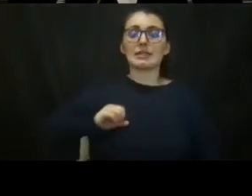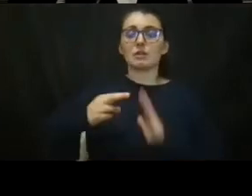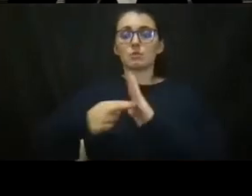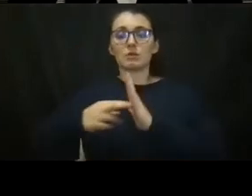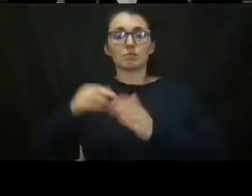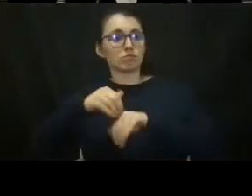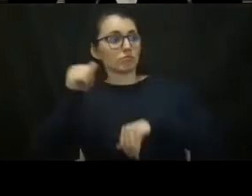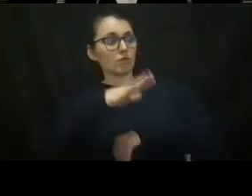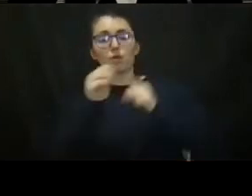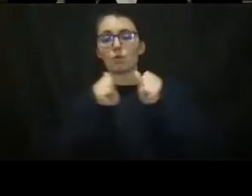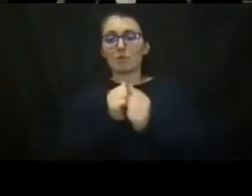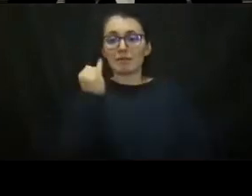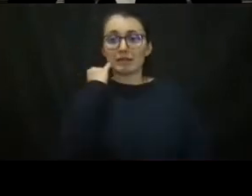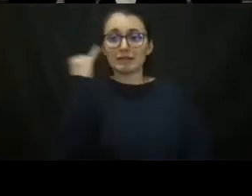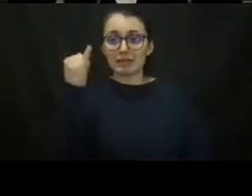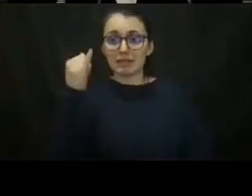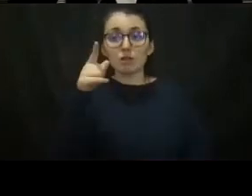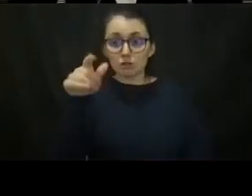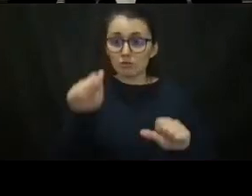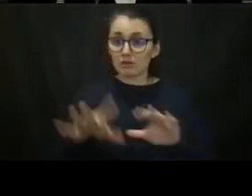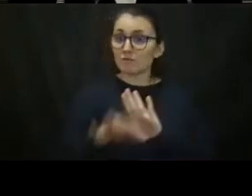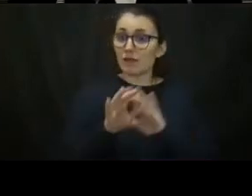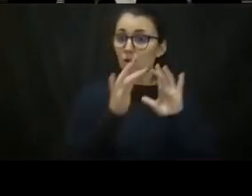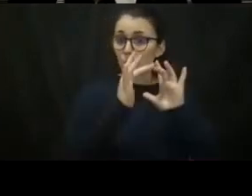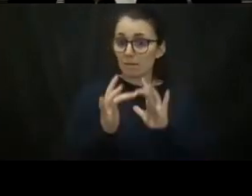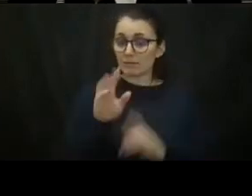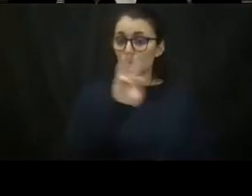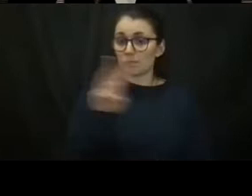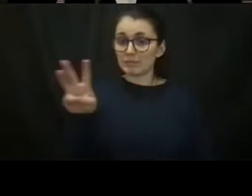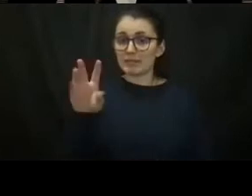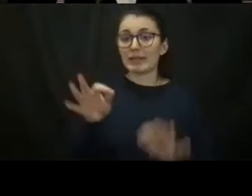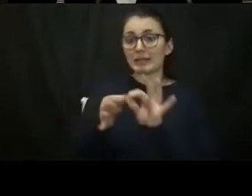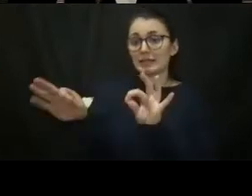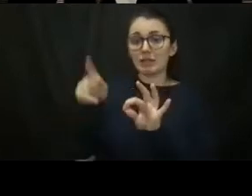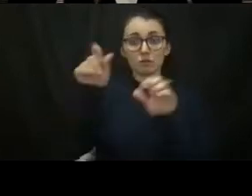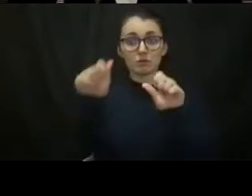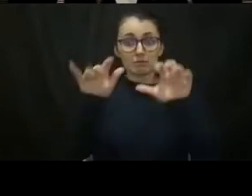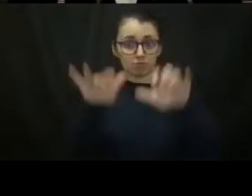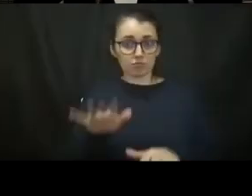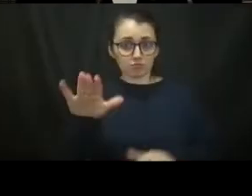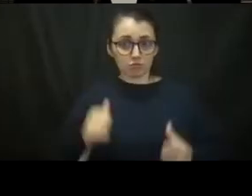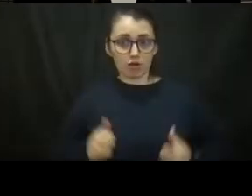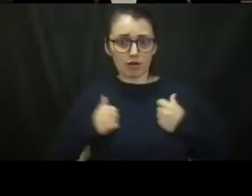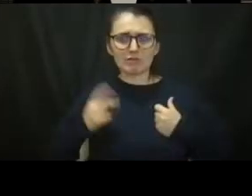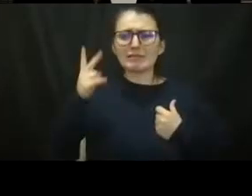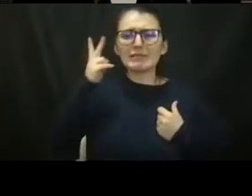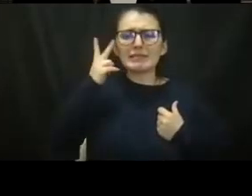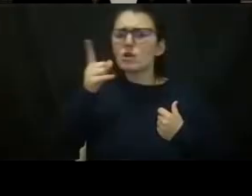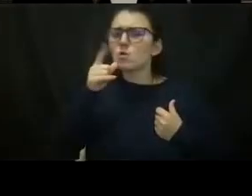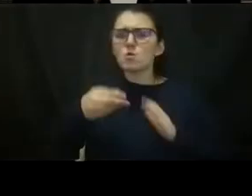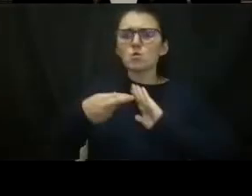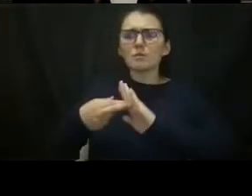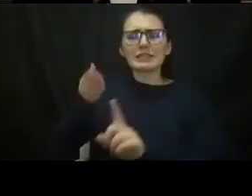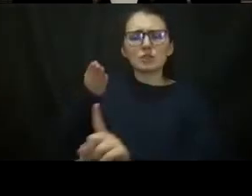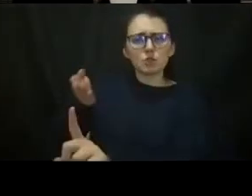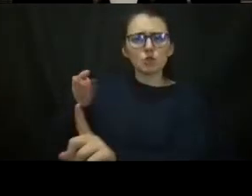idea. And so you can find on our website a link where you can type in your address and see who represents you, and you can share your